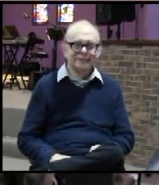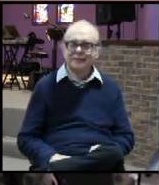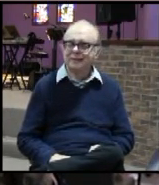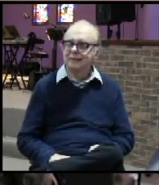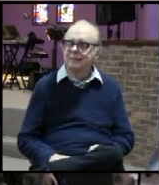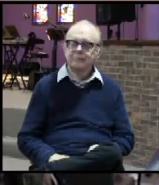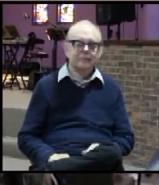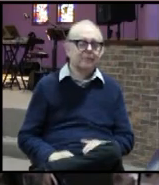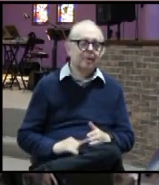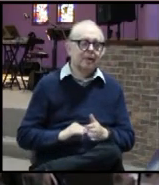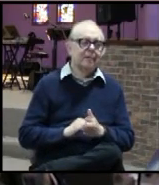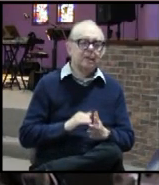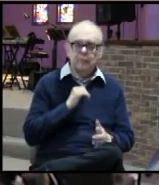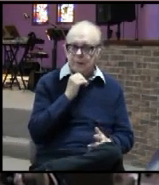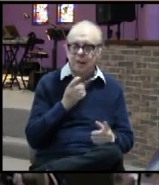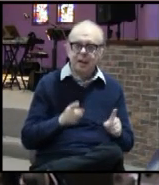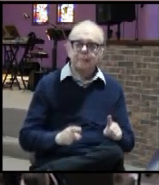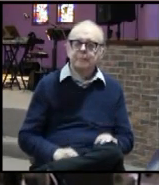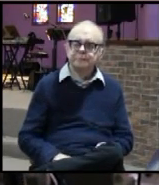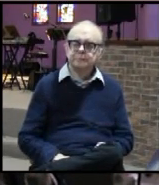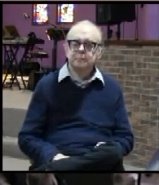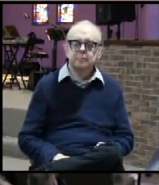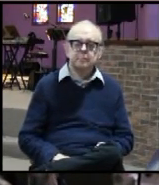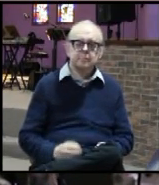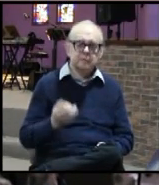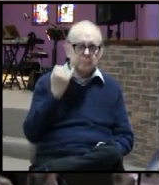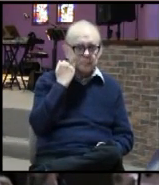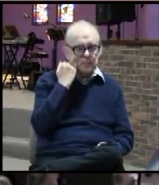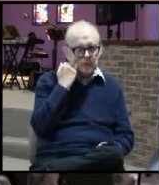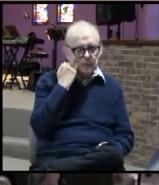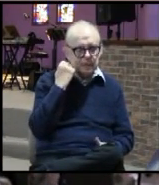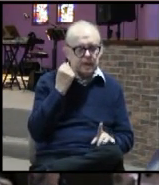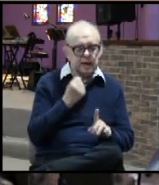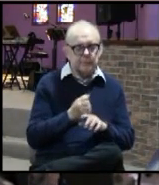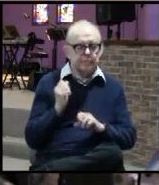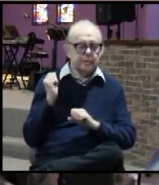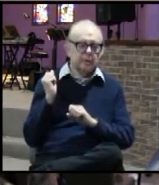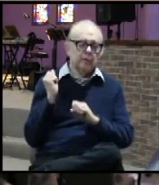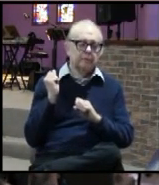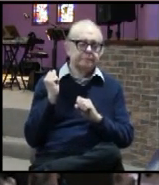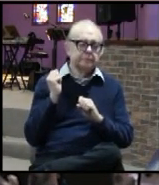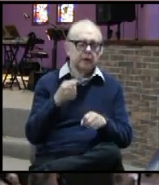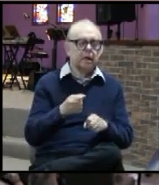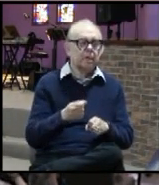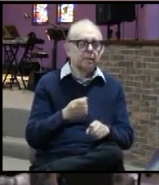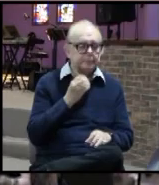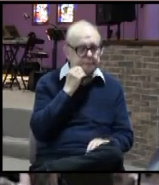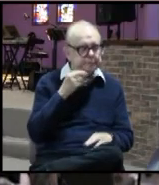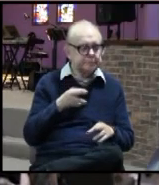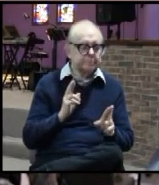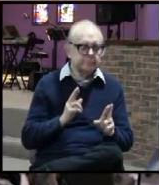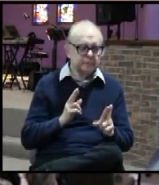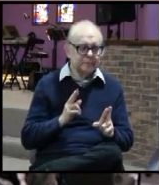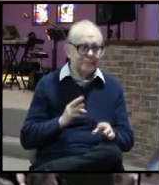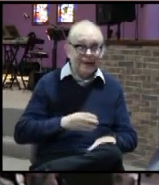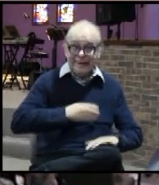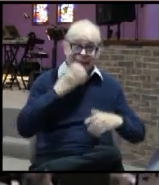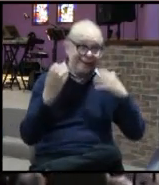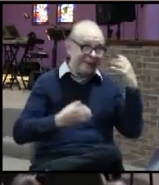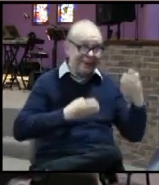That didn't really happen. If he hits a home run, it's great, it's wonderful.